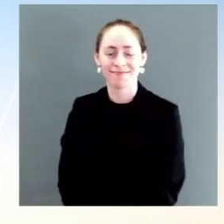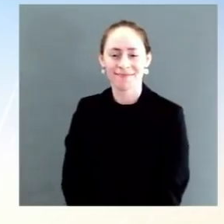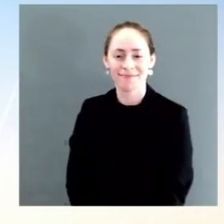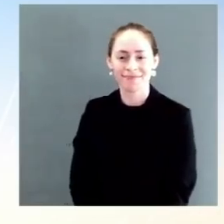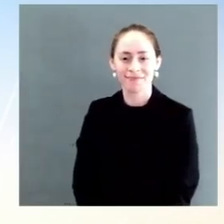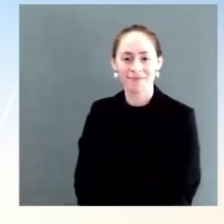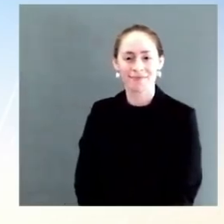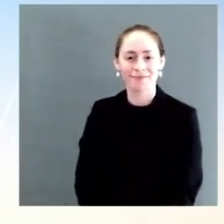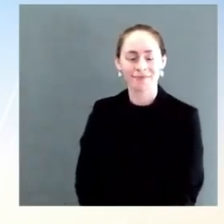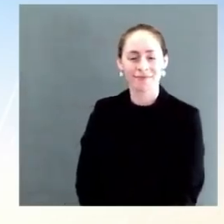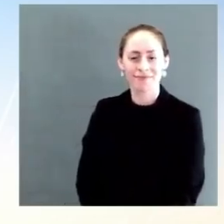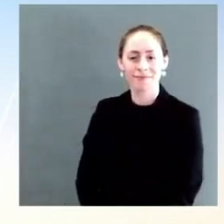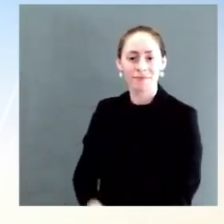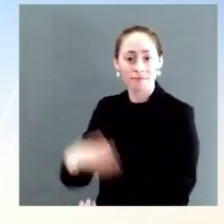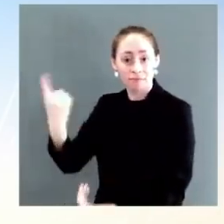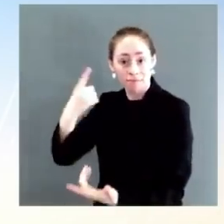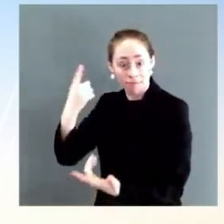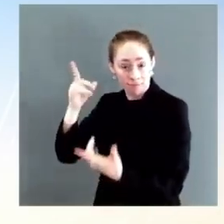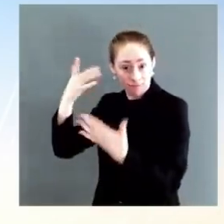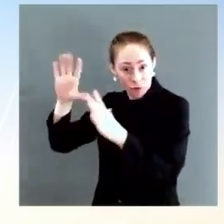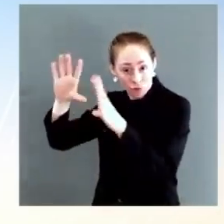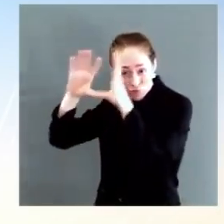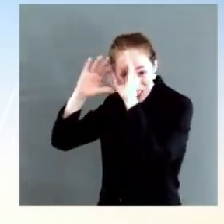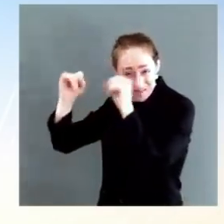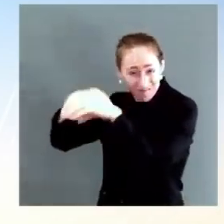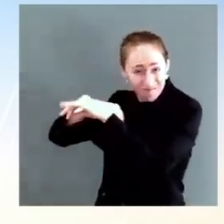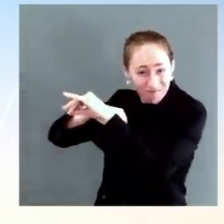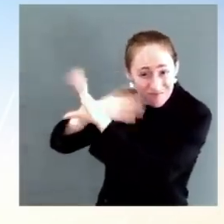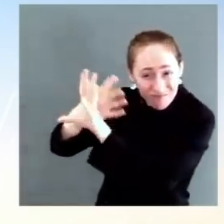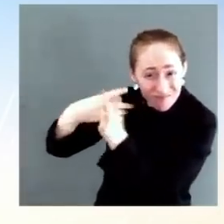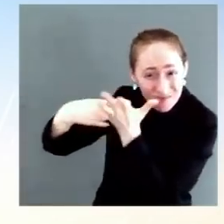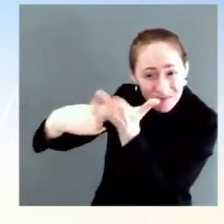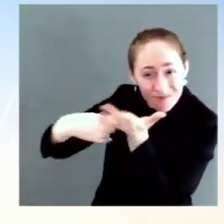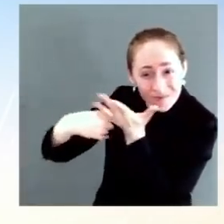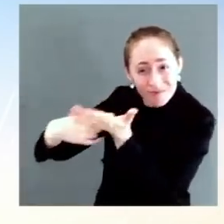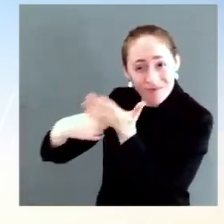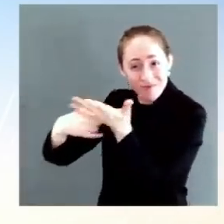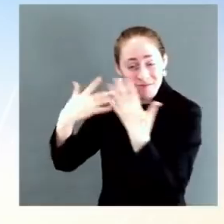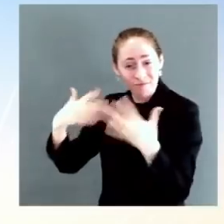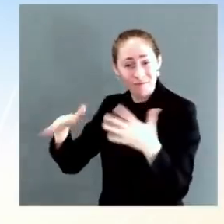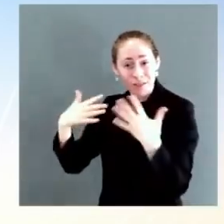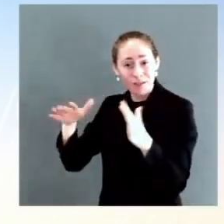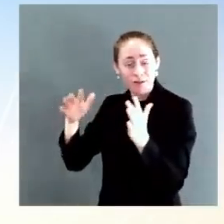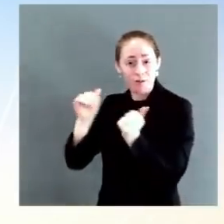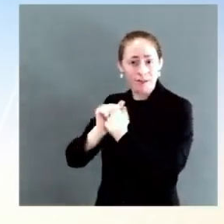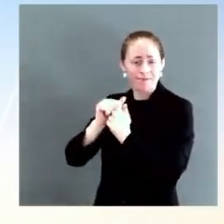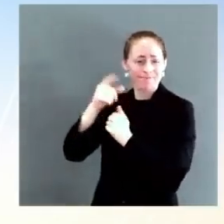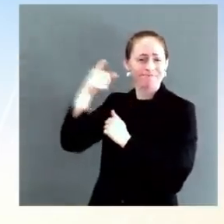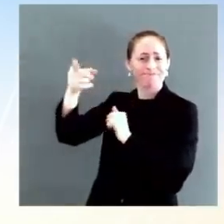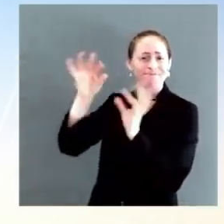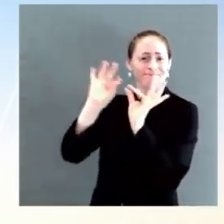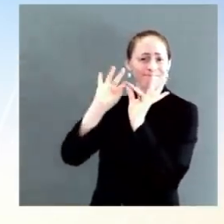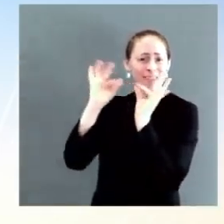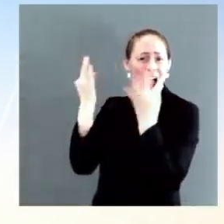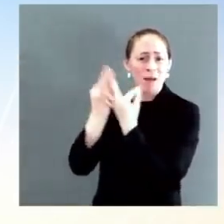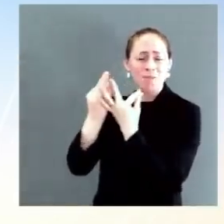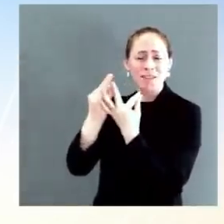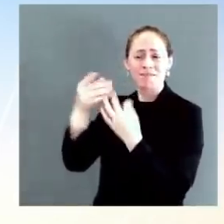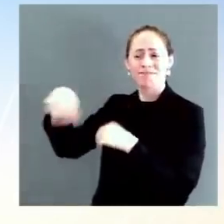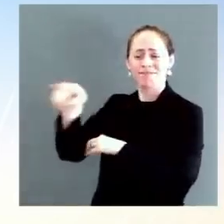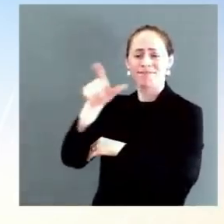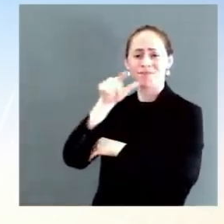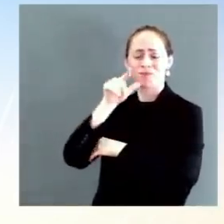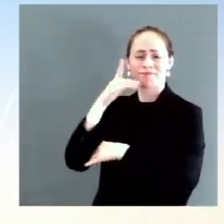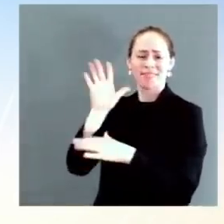time. I will check and see if there's any updates on that for you. We have been in touch with state and local authorities, offering our assistance, of course, our condolences. As you